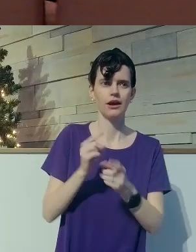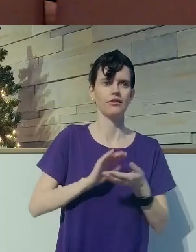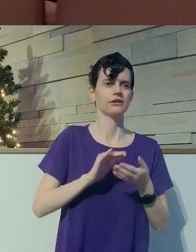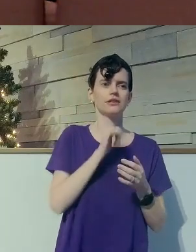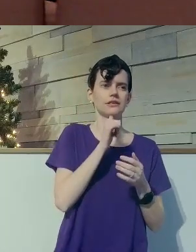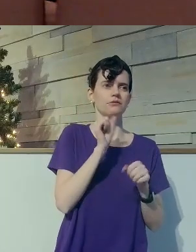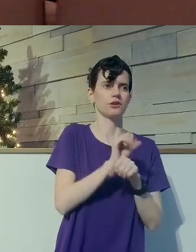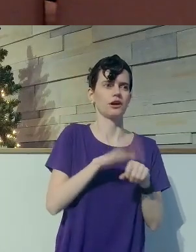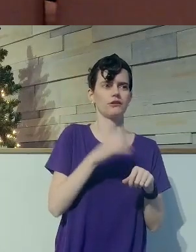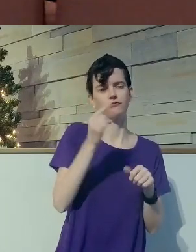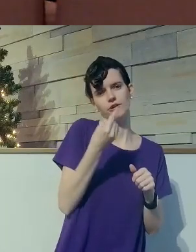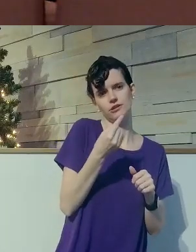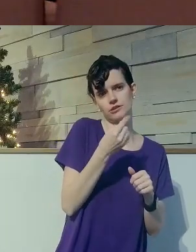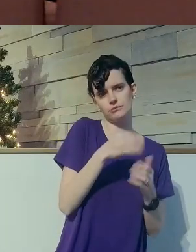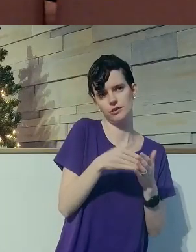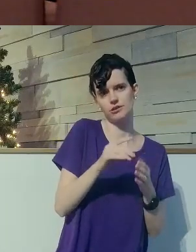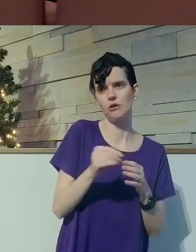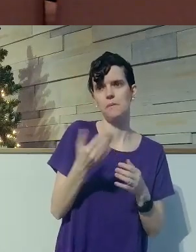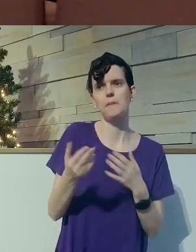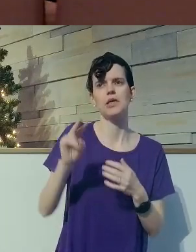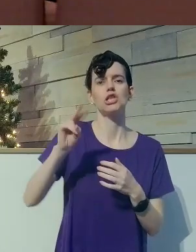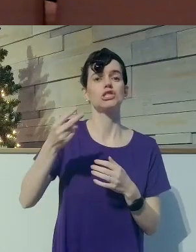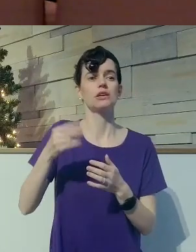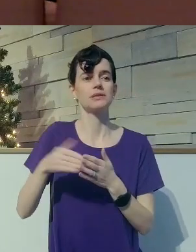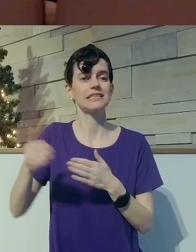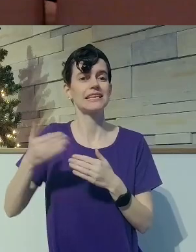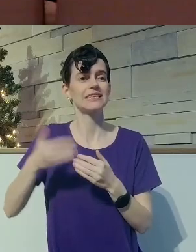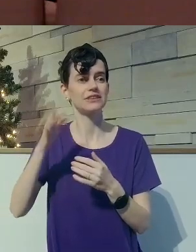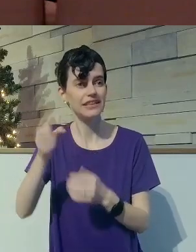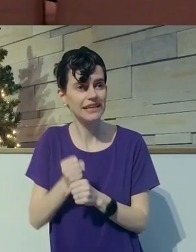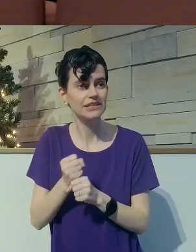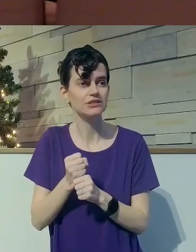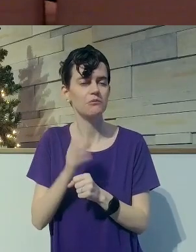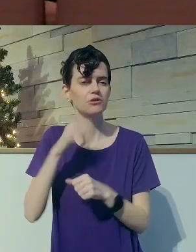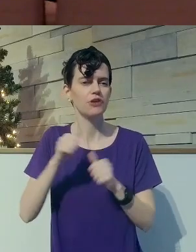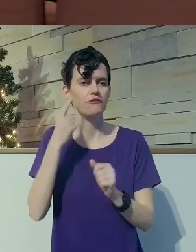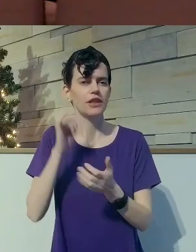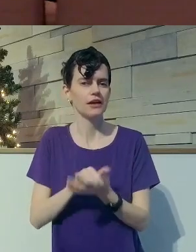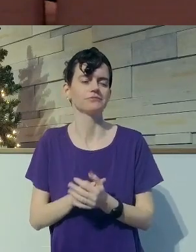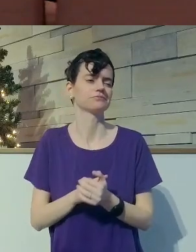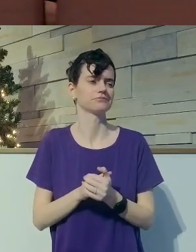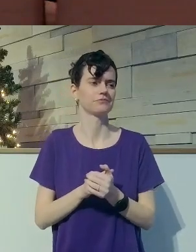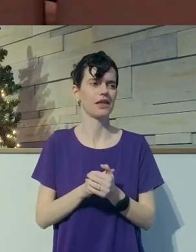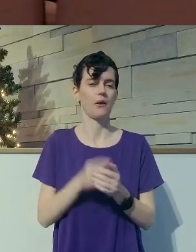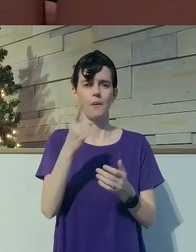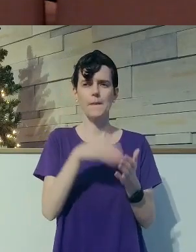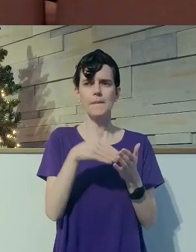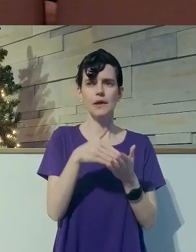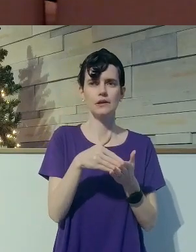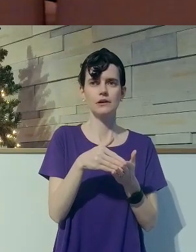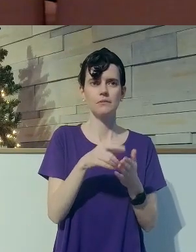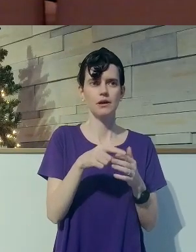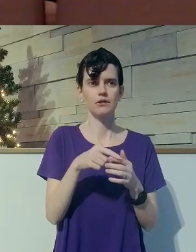first million, never get it. So I'm gonna just heard the second million is easier to get, so I'm going to work and get that one instead. So anyway, a million, but if you